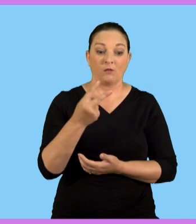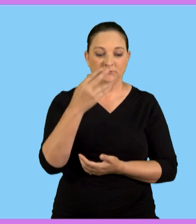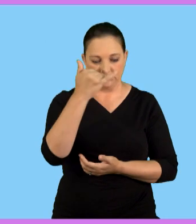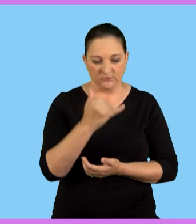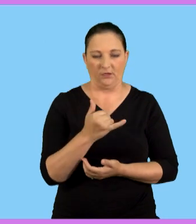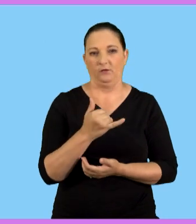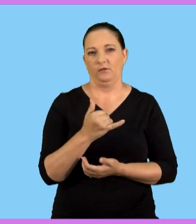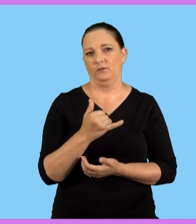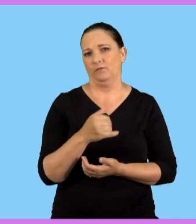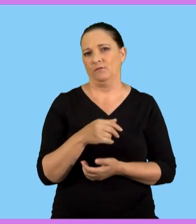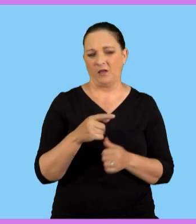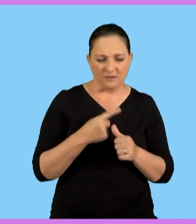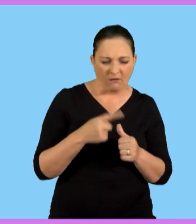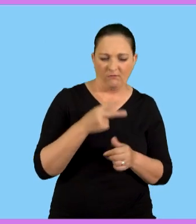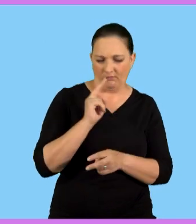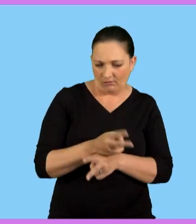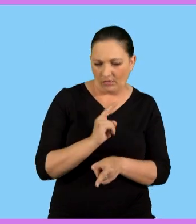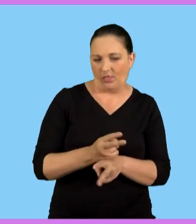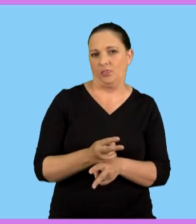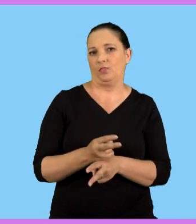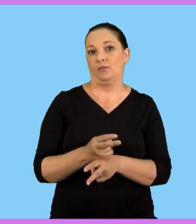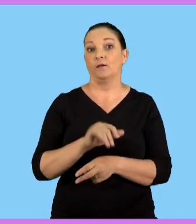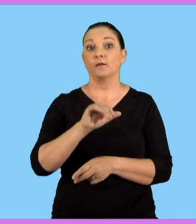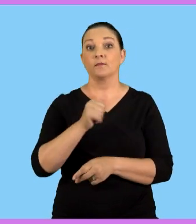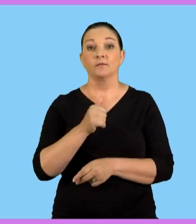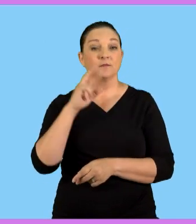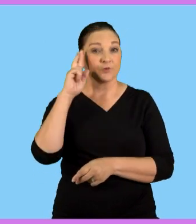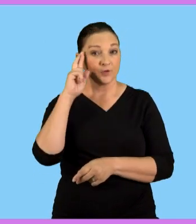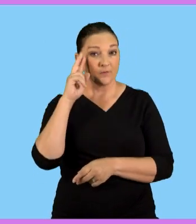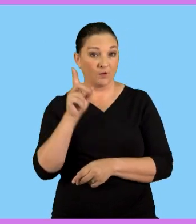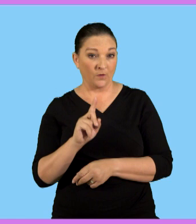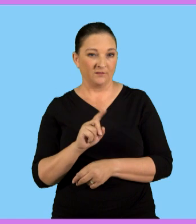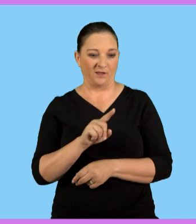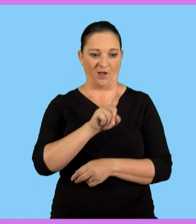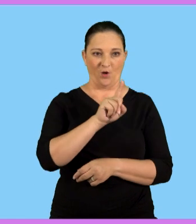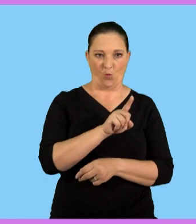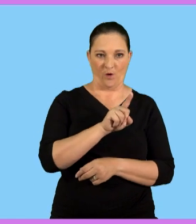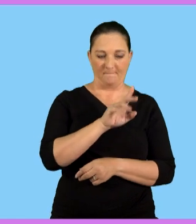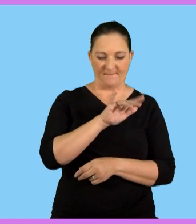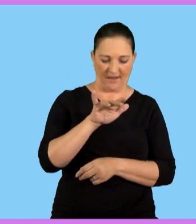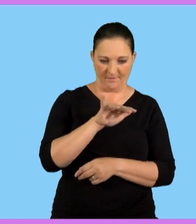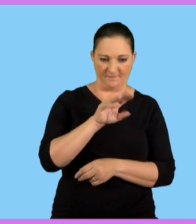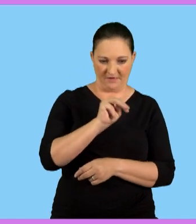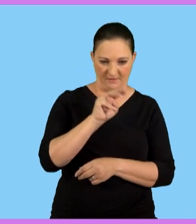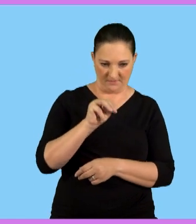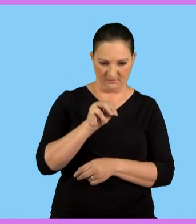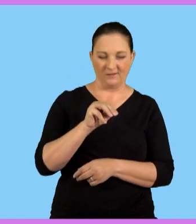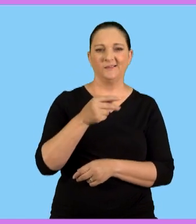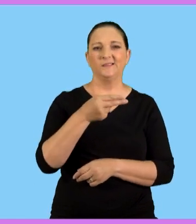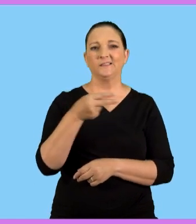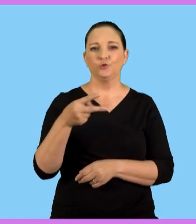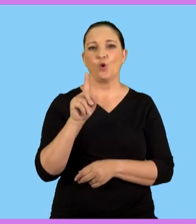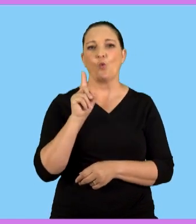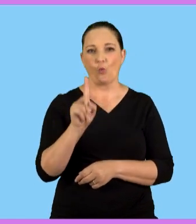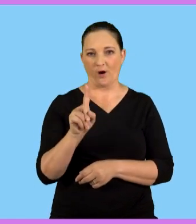Double check your answer, go and count again. Then remember, 1 million millimeter equals 1